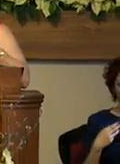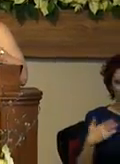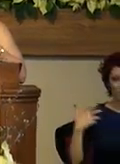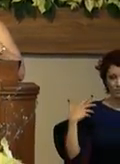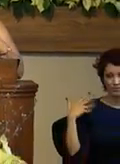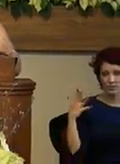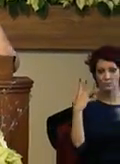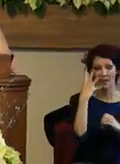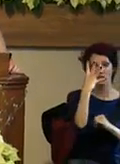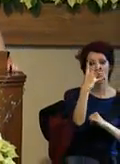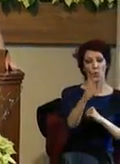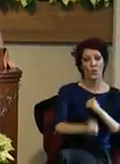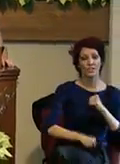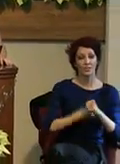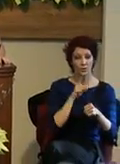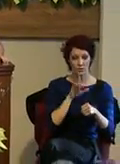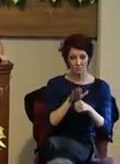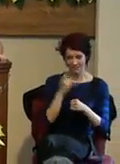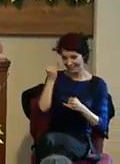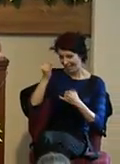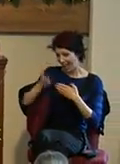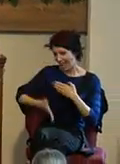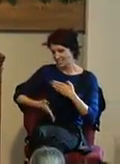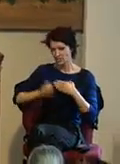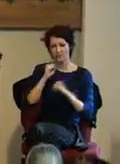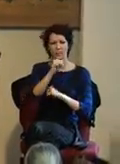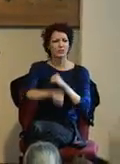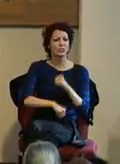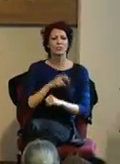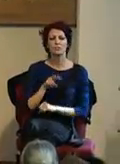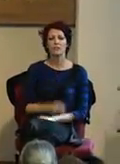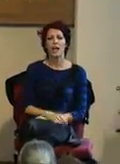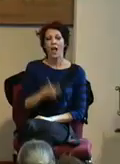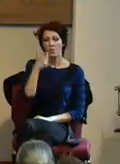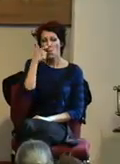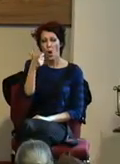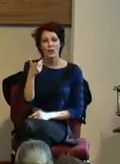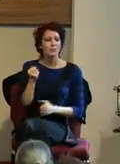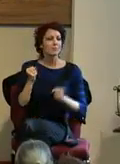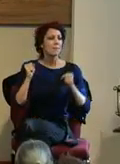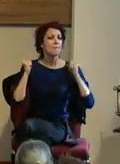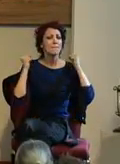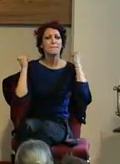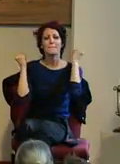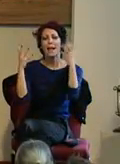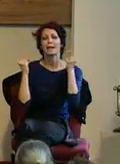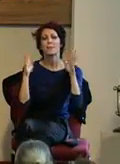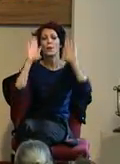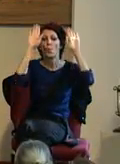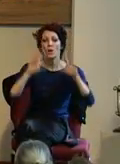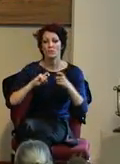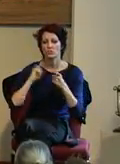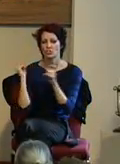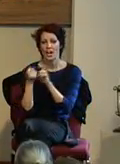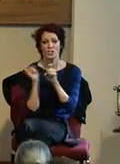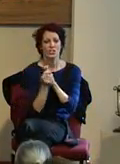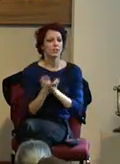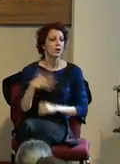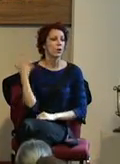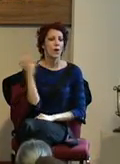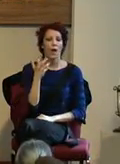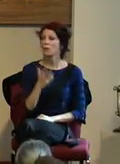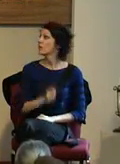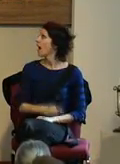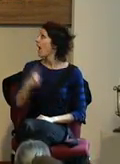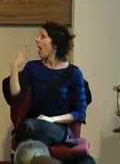years at the end of this year and I have watched so many wonderful changes take place over that 4-year period believe it or not I